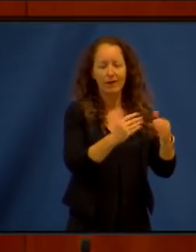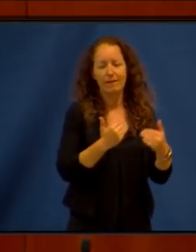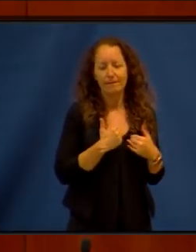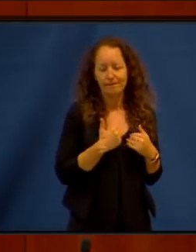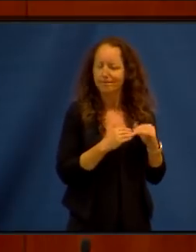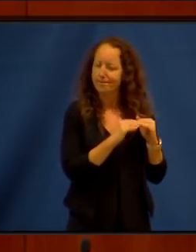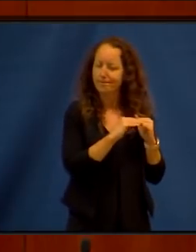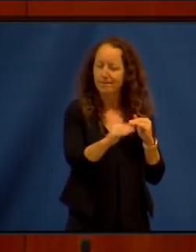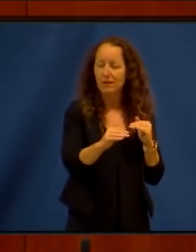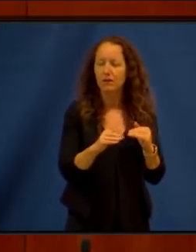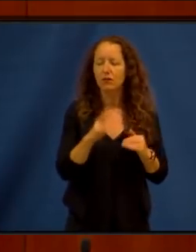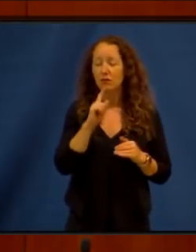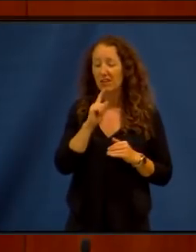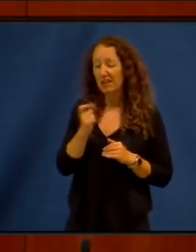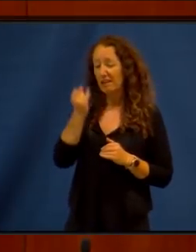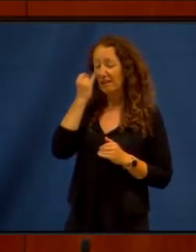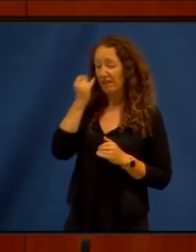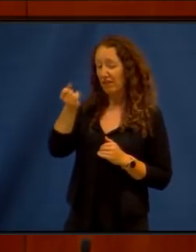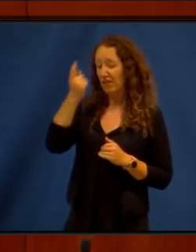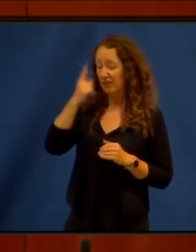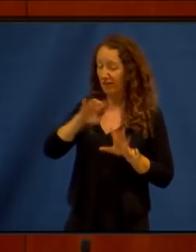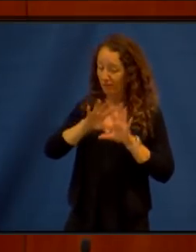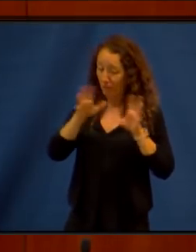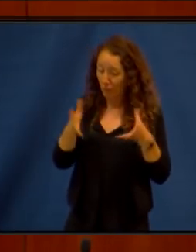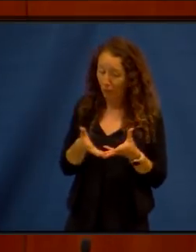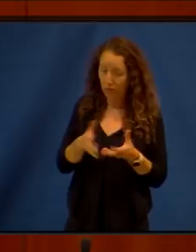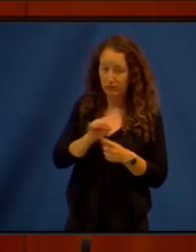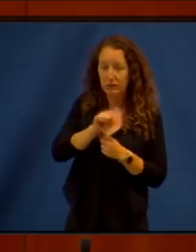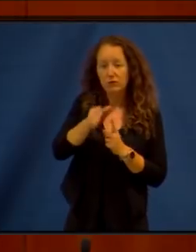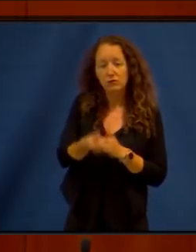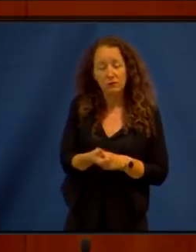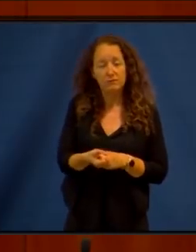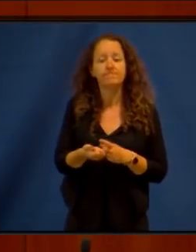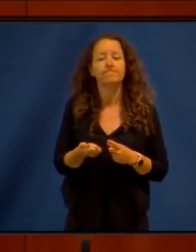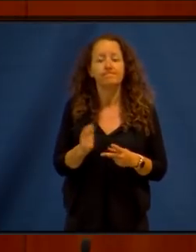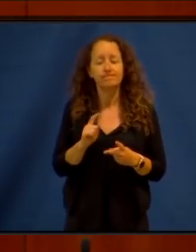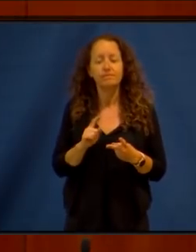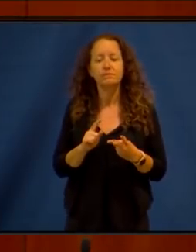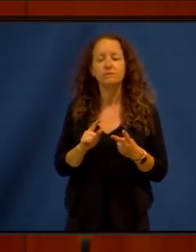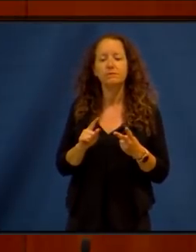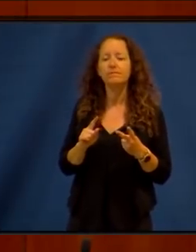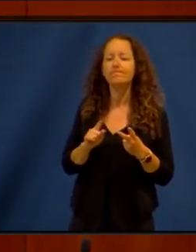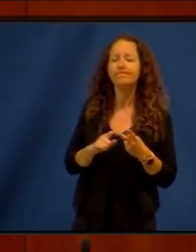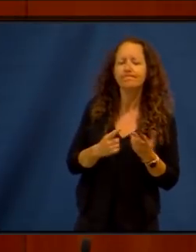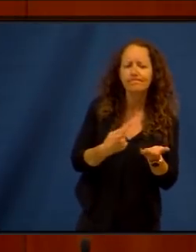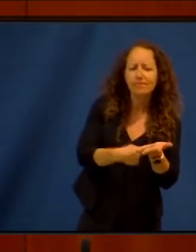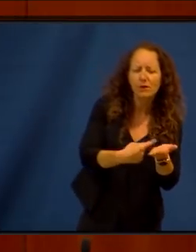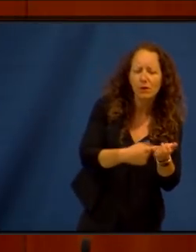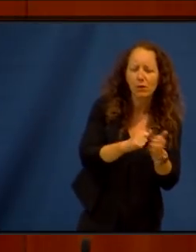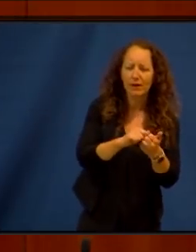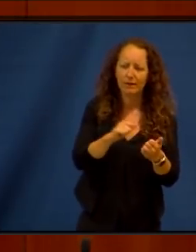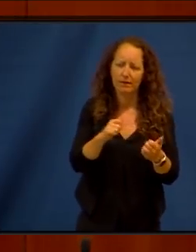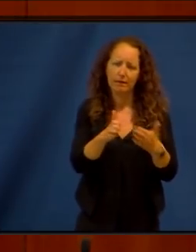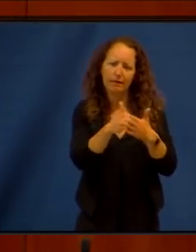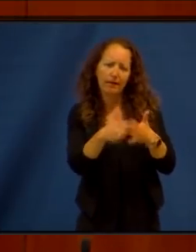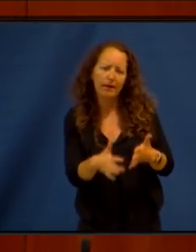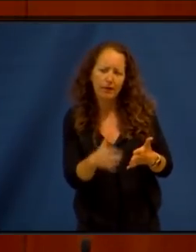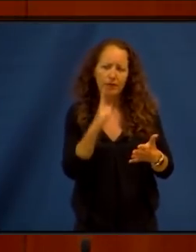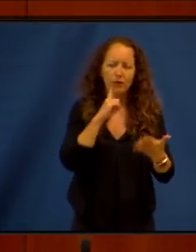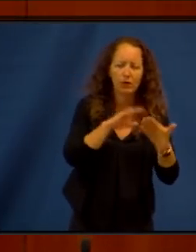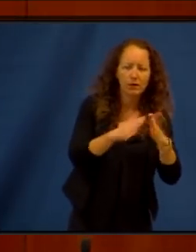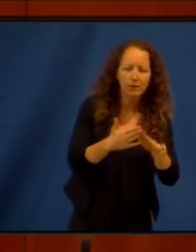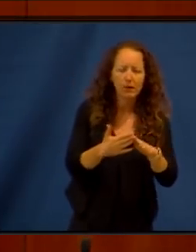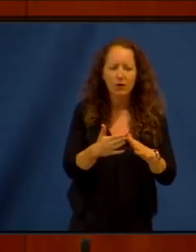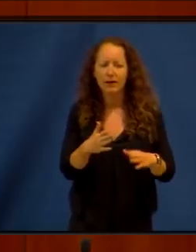think especially when you have community leaders and others having to make decisions about whether to reopen or not, I think you have to look at the numbers, where